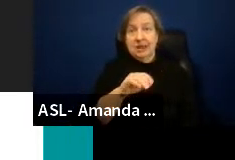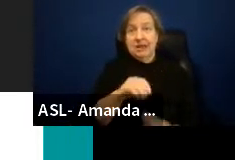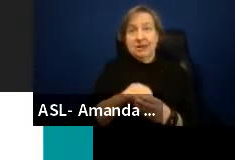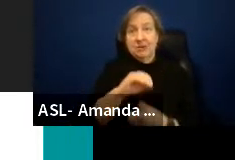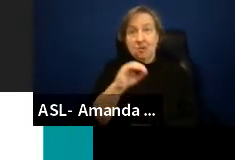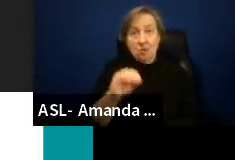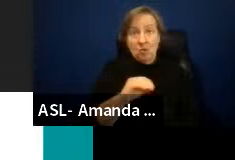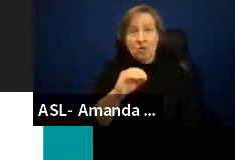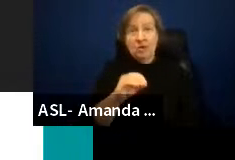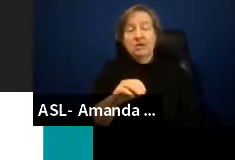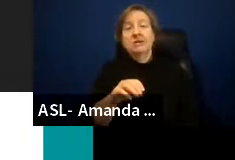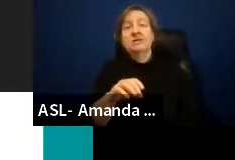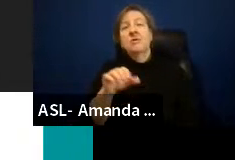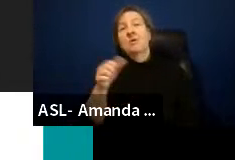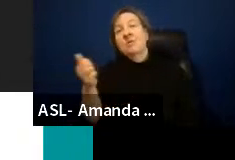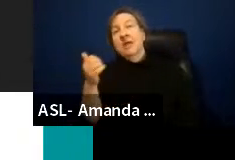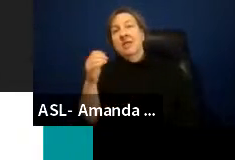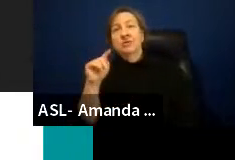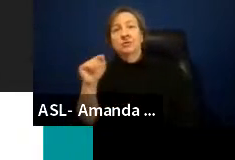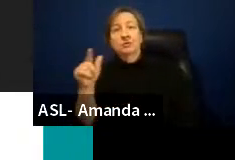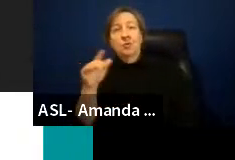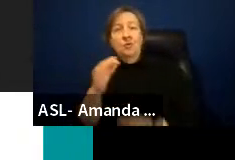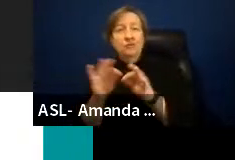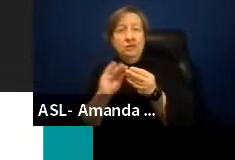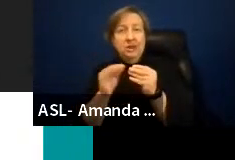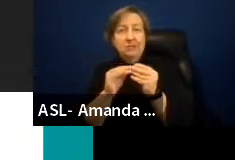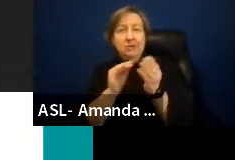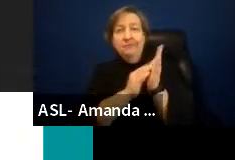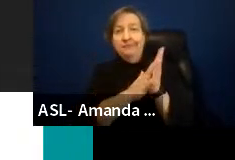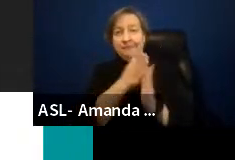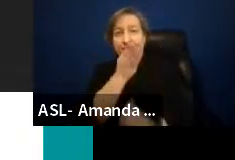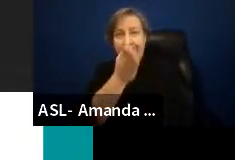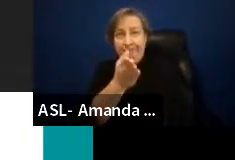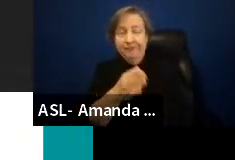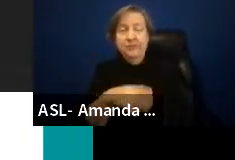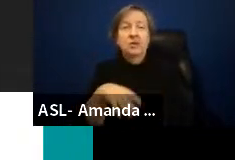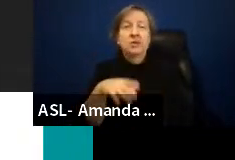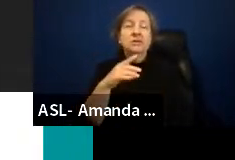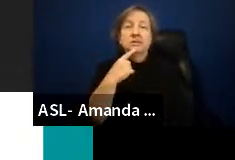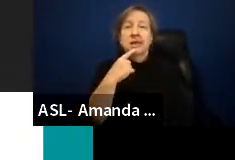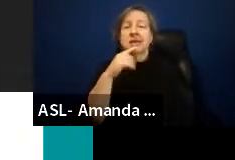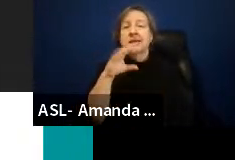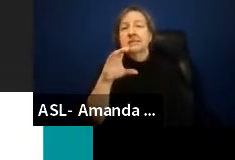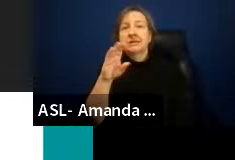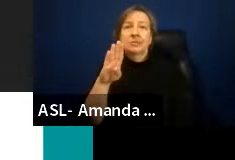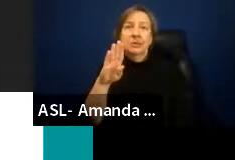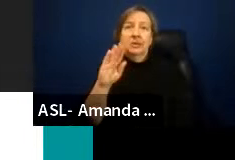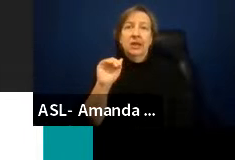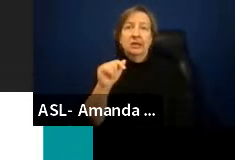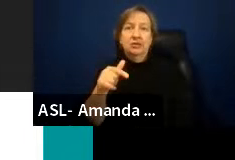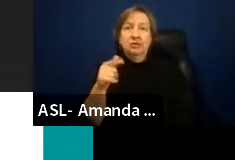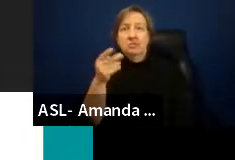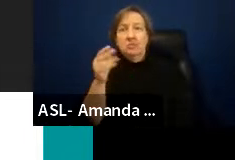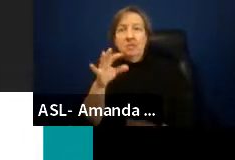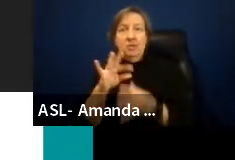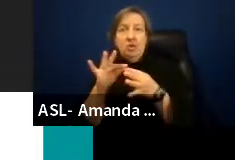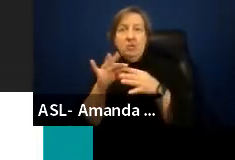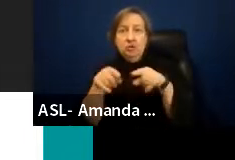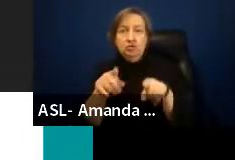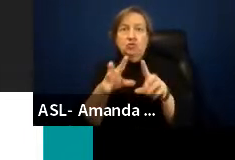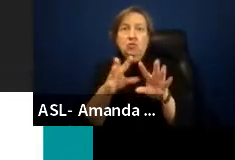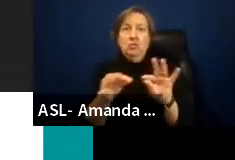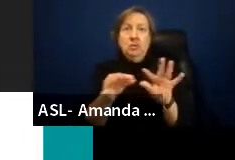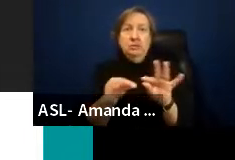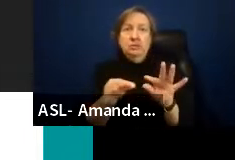888-503-6735 for a toll-free option, and state CBAG public comment in your message. Written comments need to explicitly say